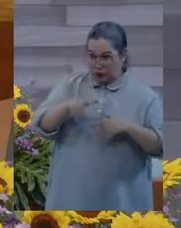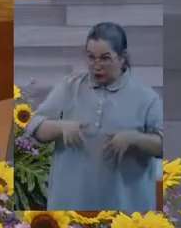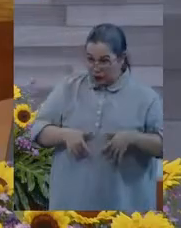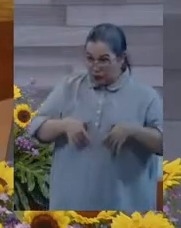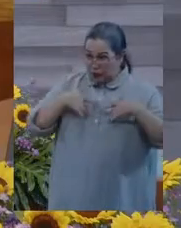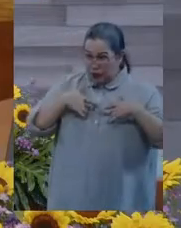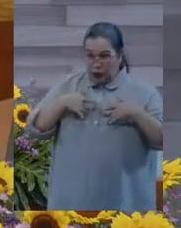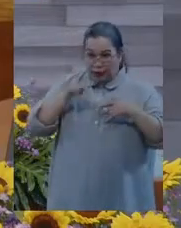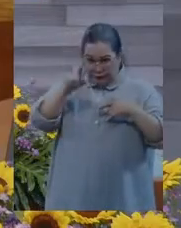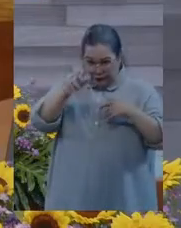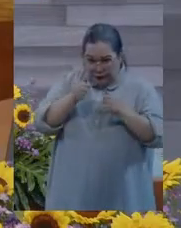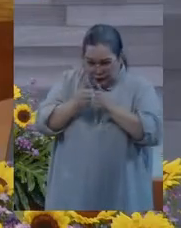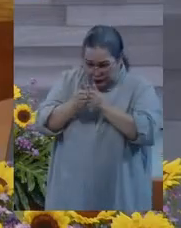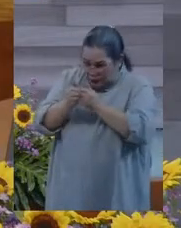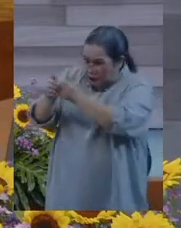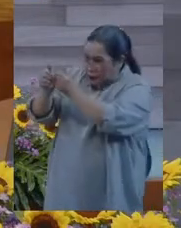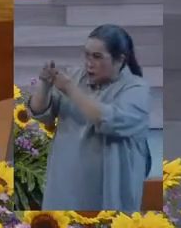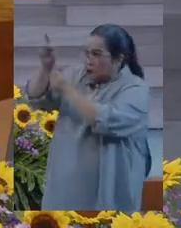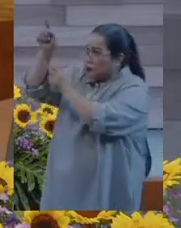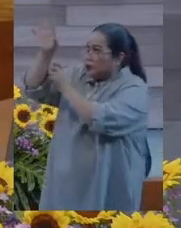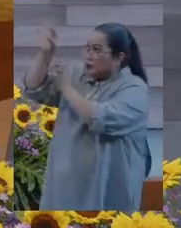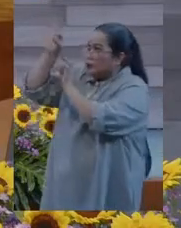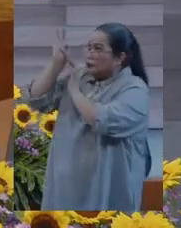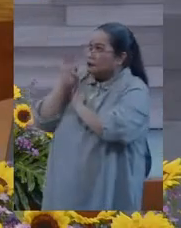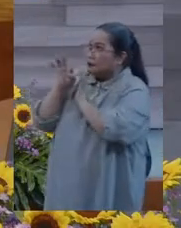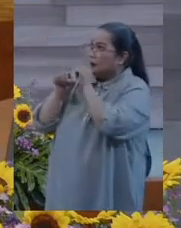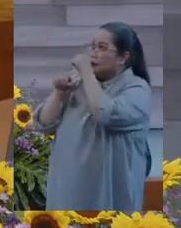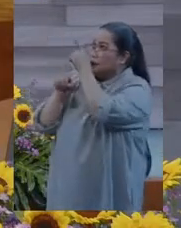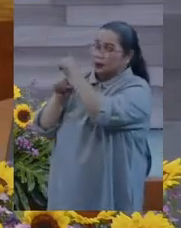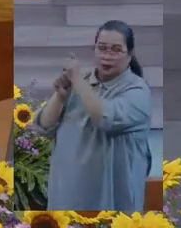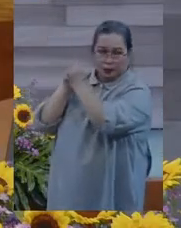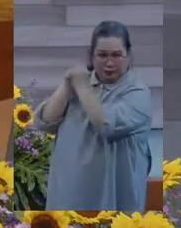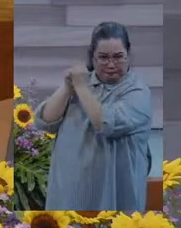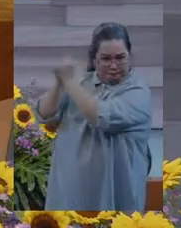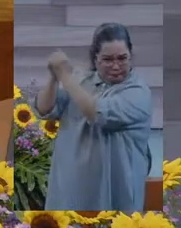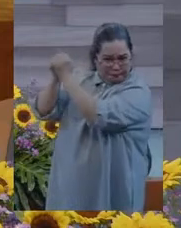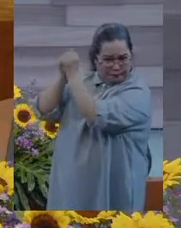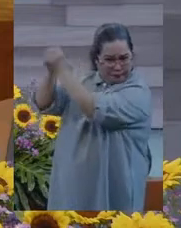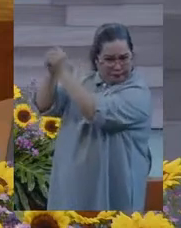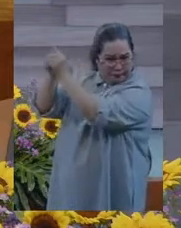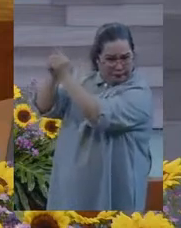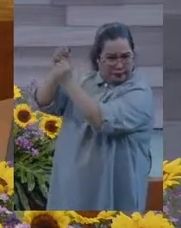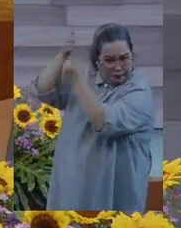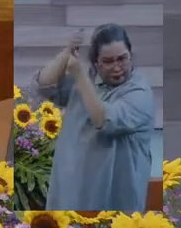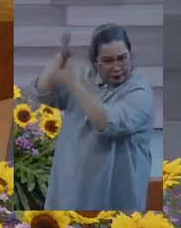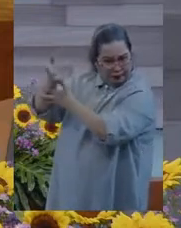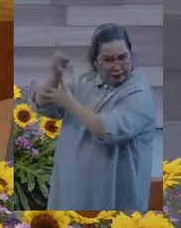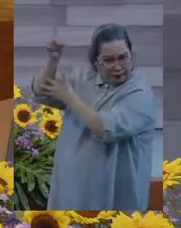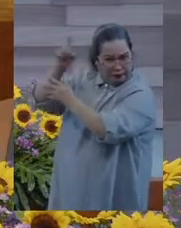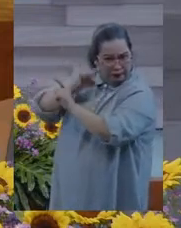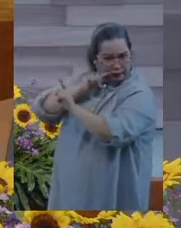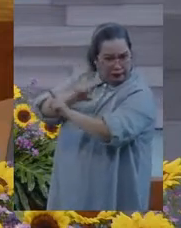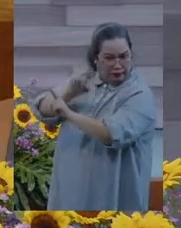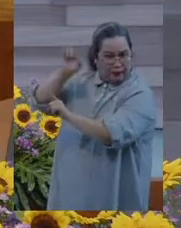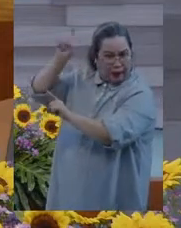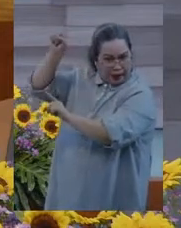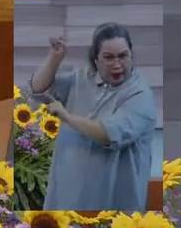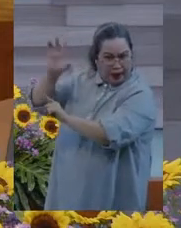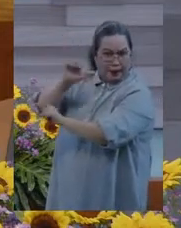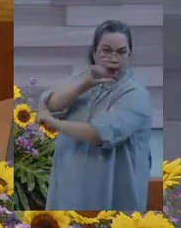the Lord your God and fear Him and keep His commandments." Yun po ang ating otoridad.